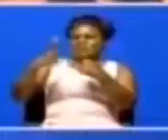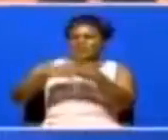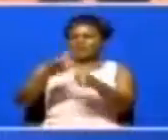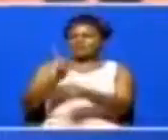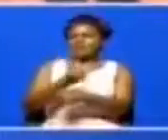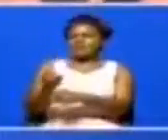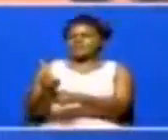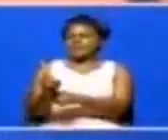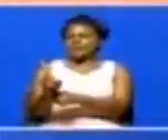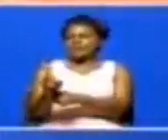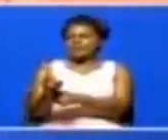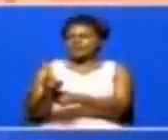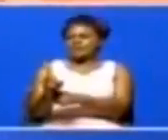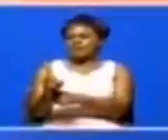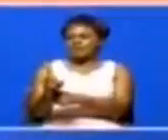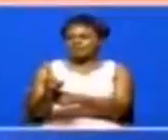minutes 51.7 seconds.